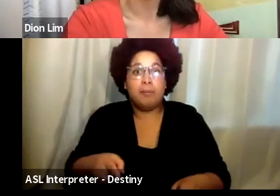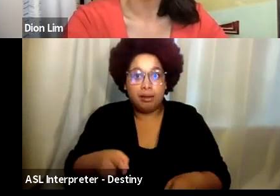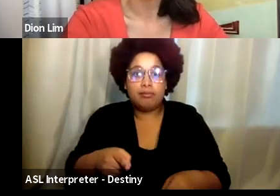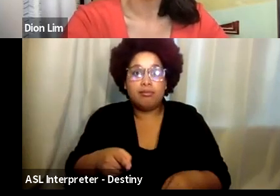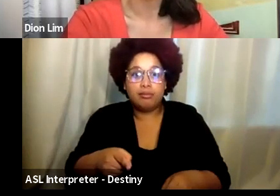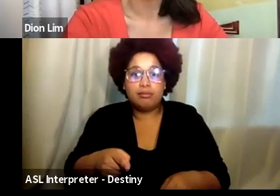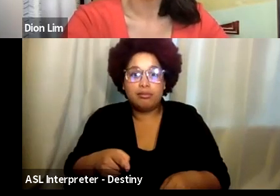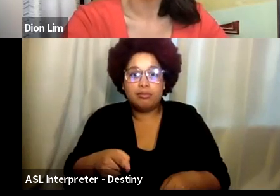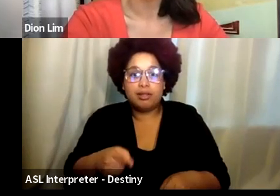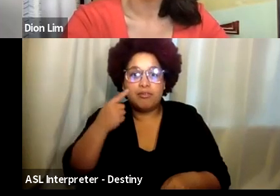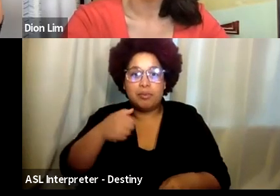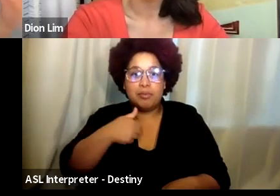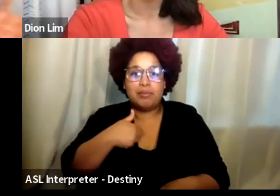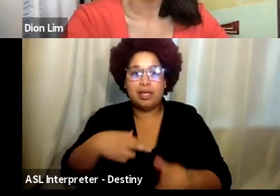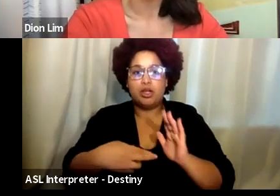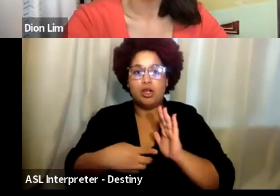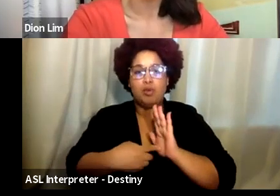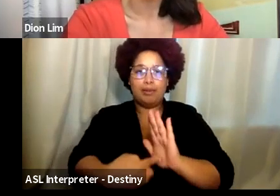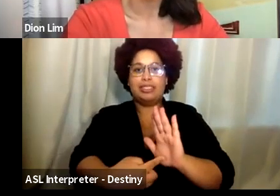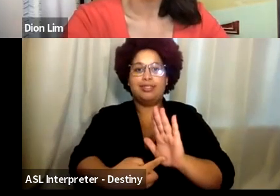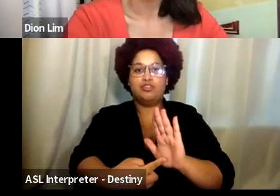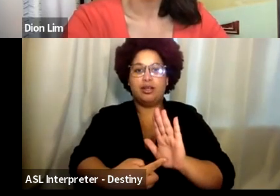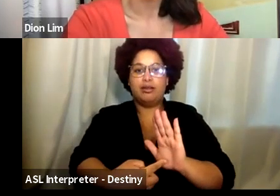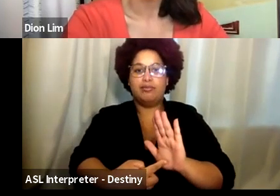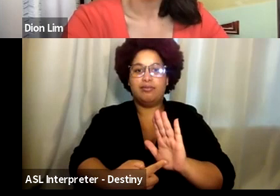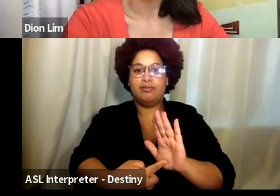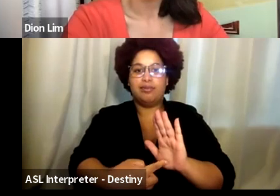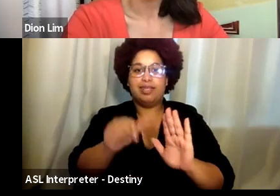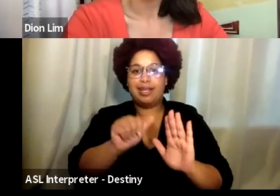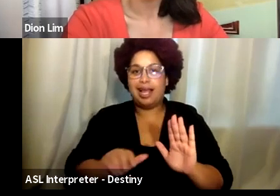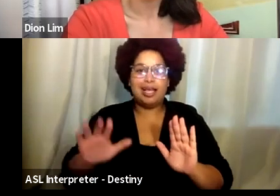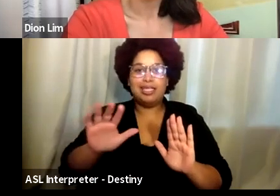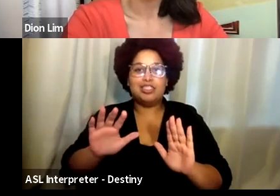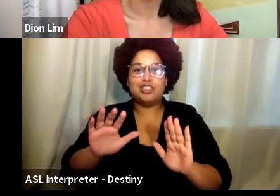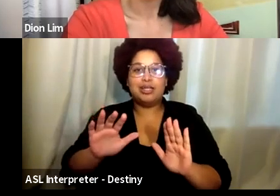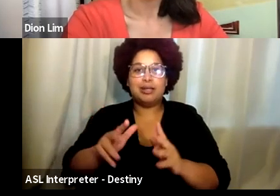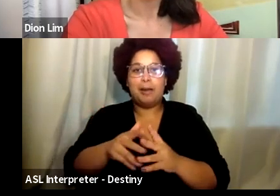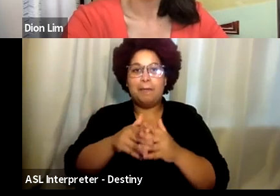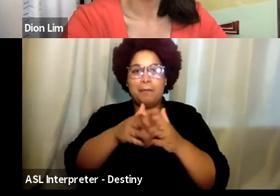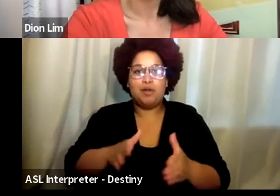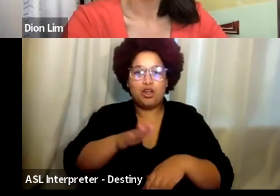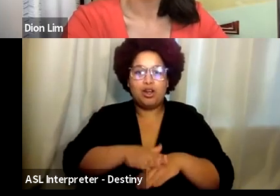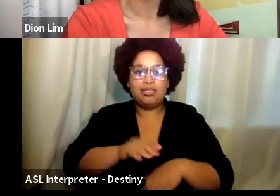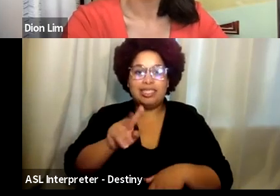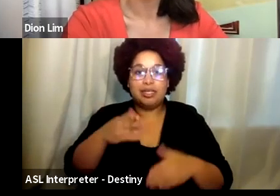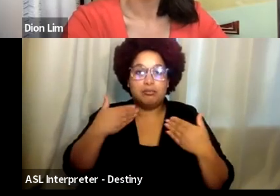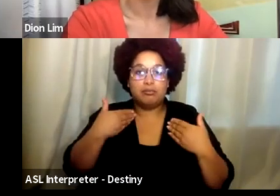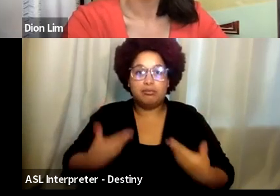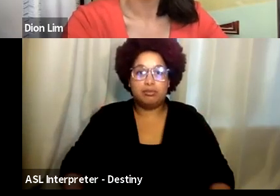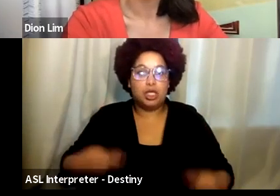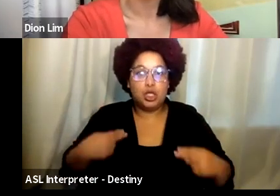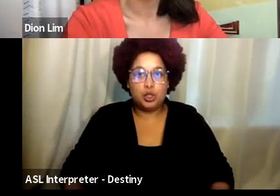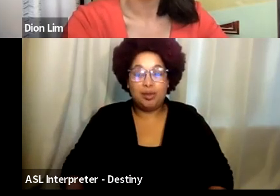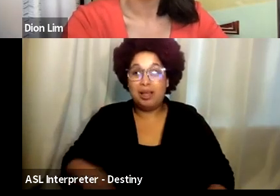fruition, and me being a representation of an Asian American just on television and being a human being. And it took